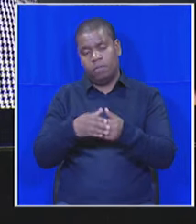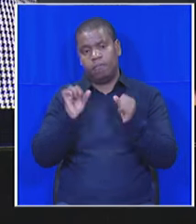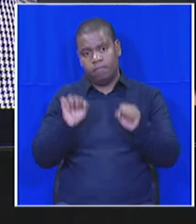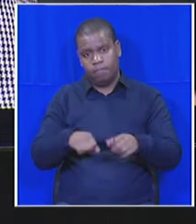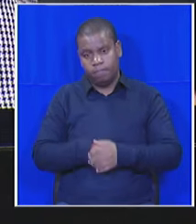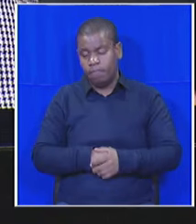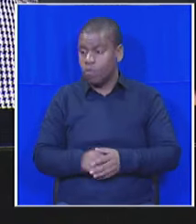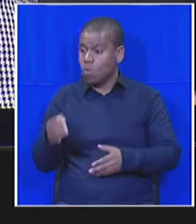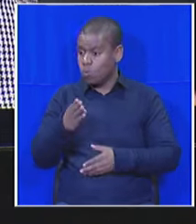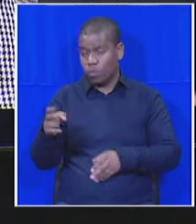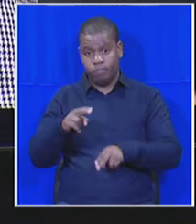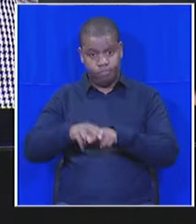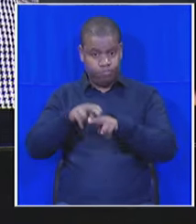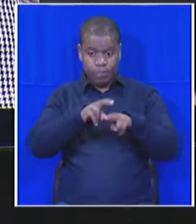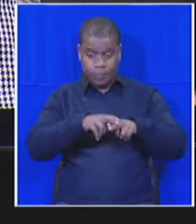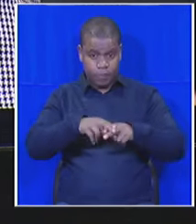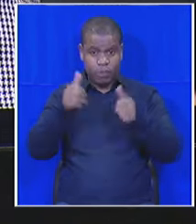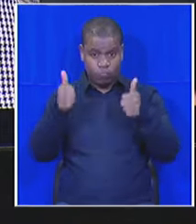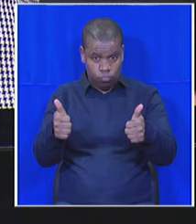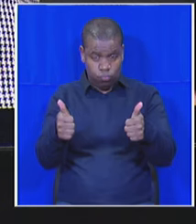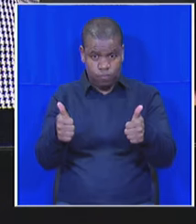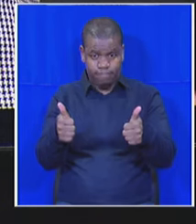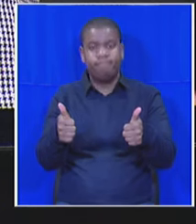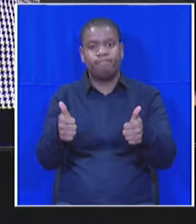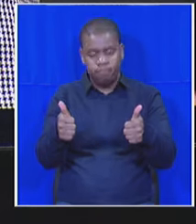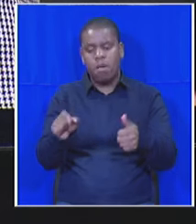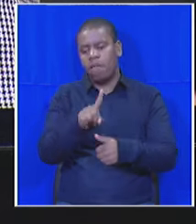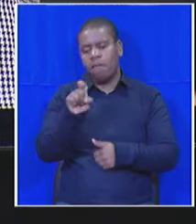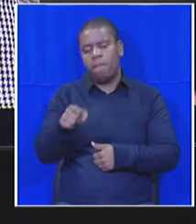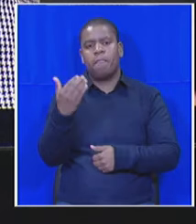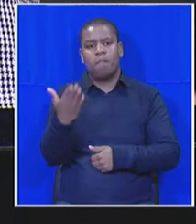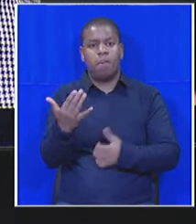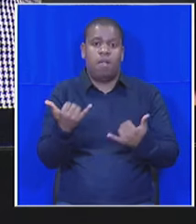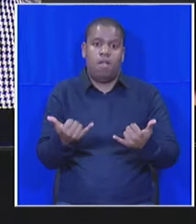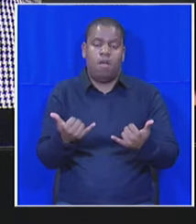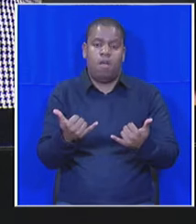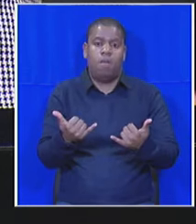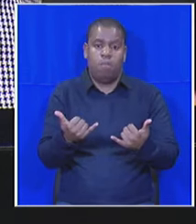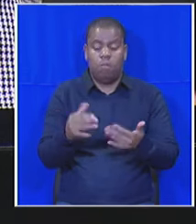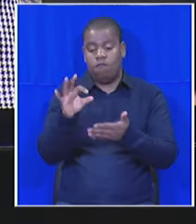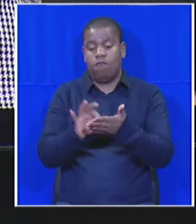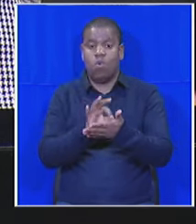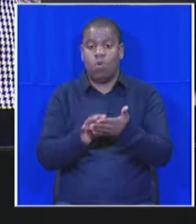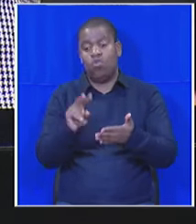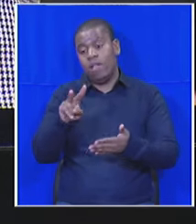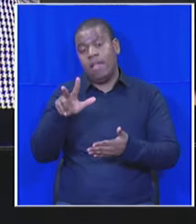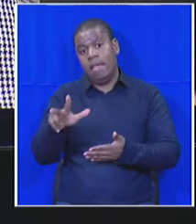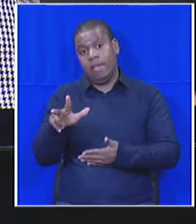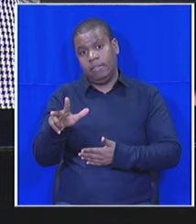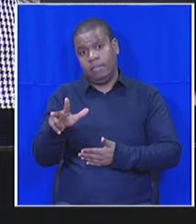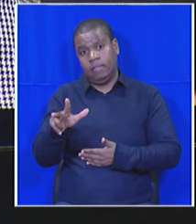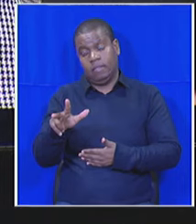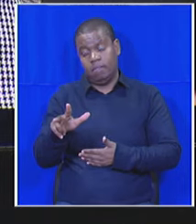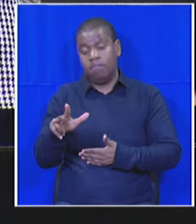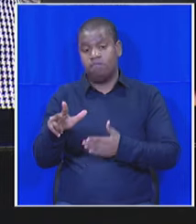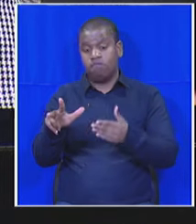all members in the allocated seats? The question before the House is that vote 28,